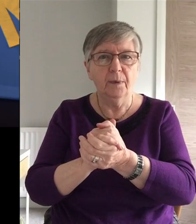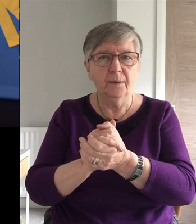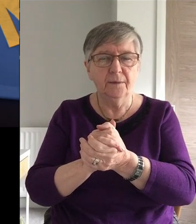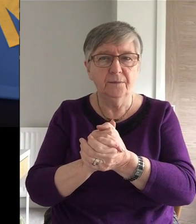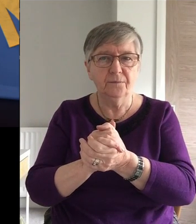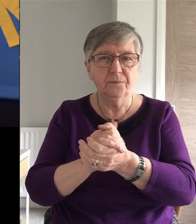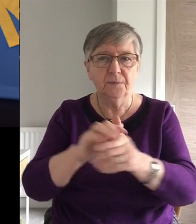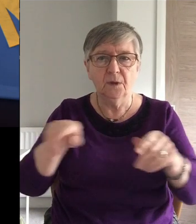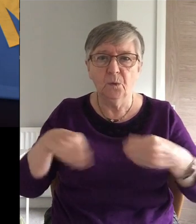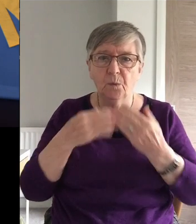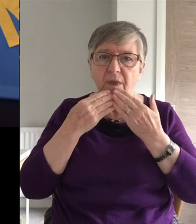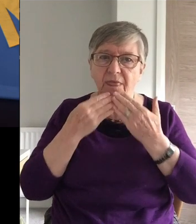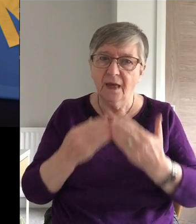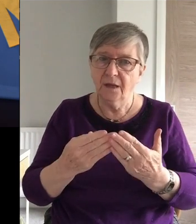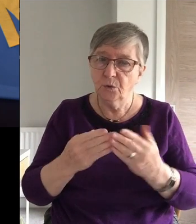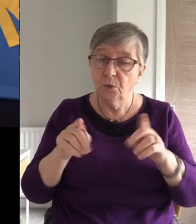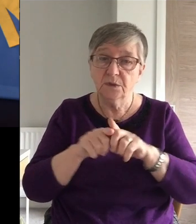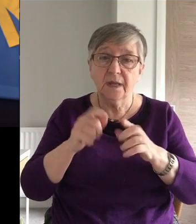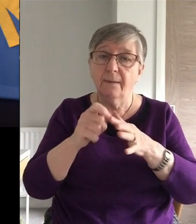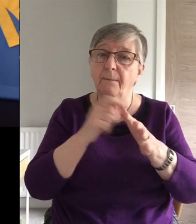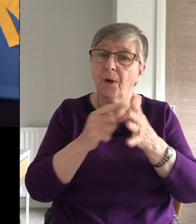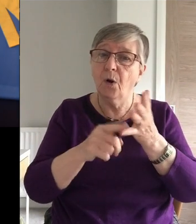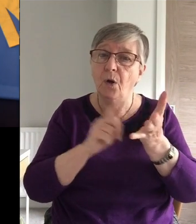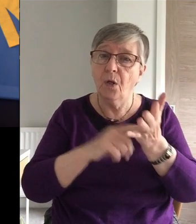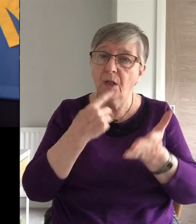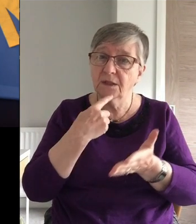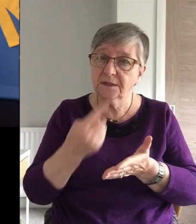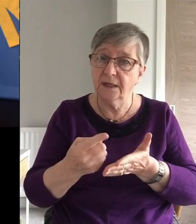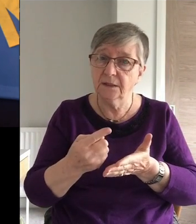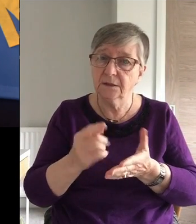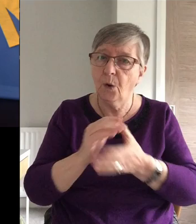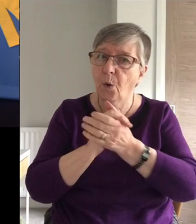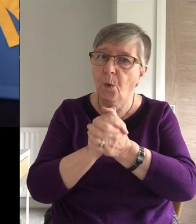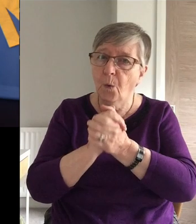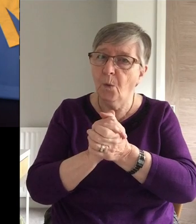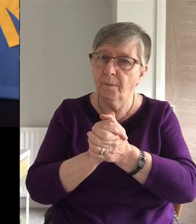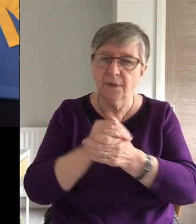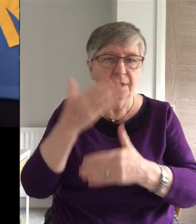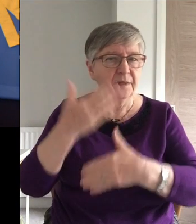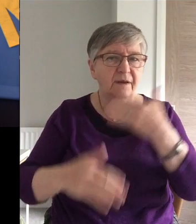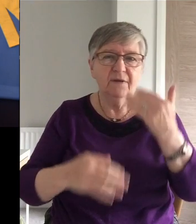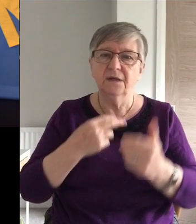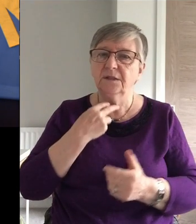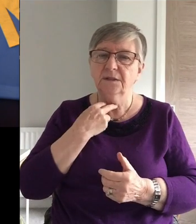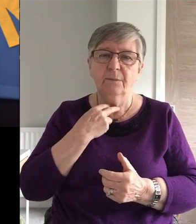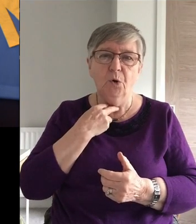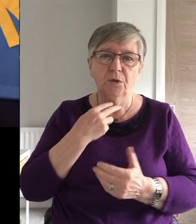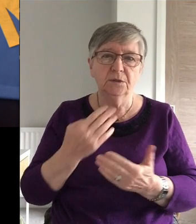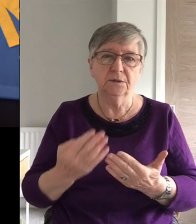And we thank you that just as the apostle says, hope does not disappoint.